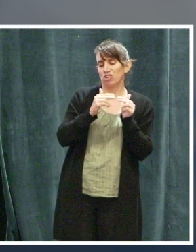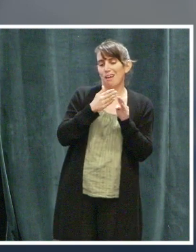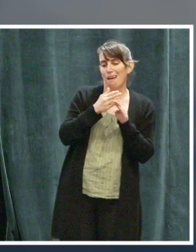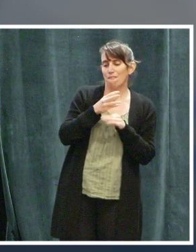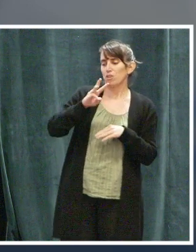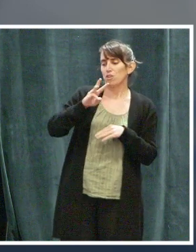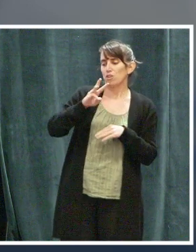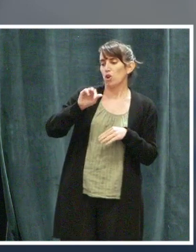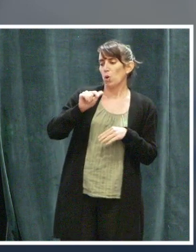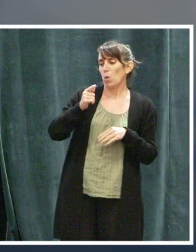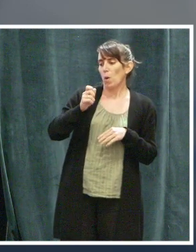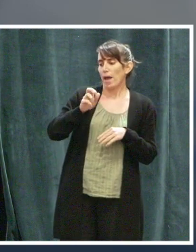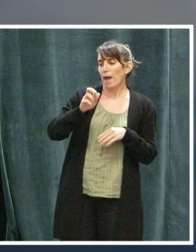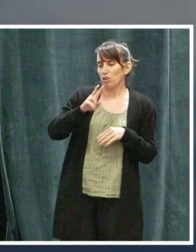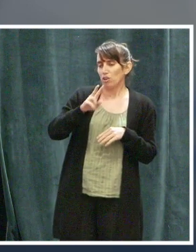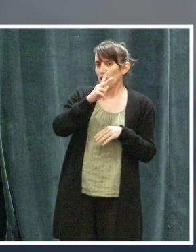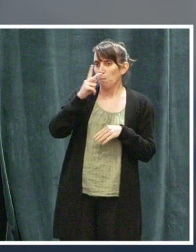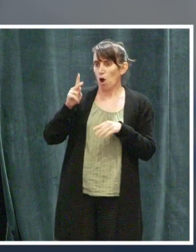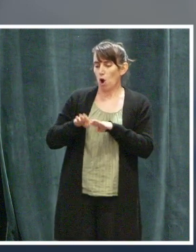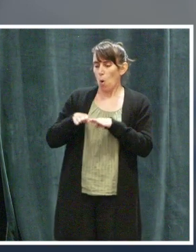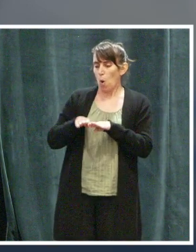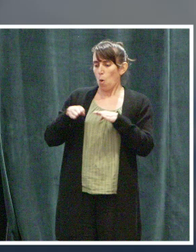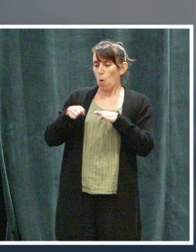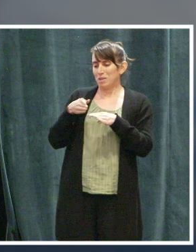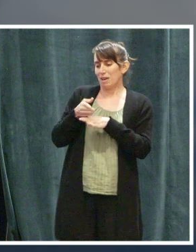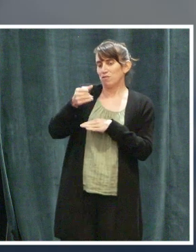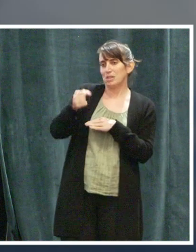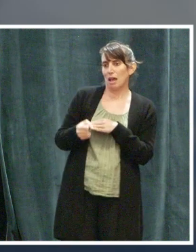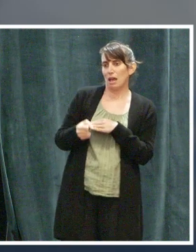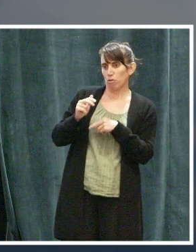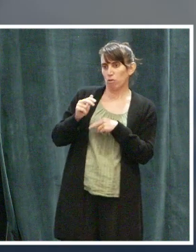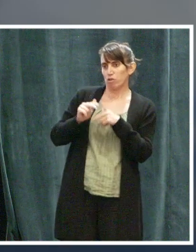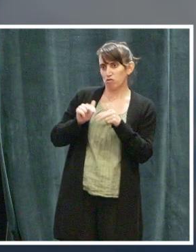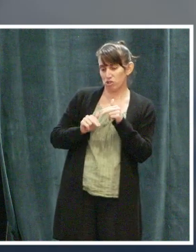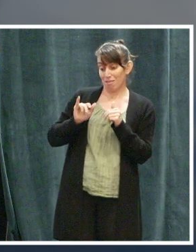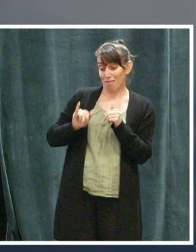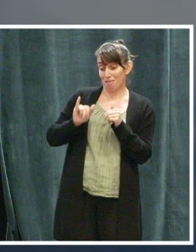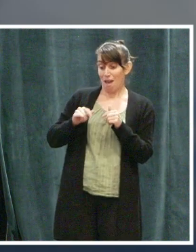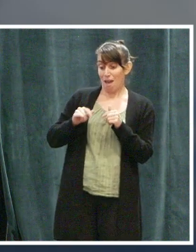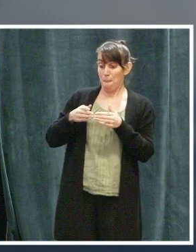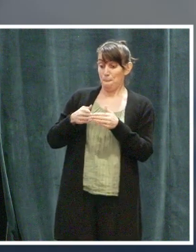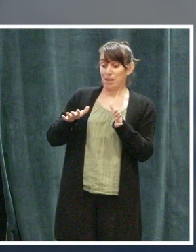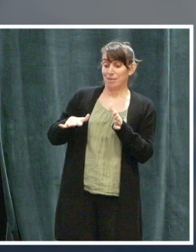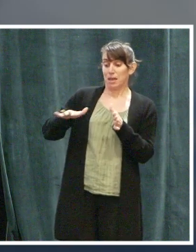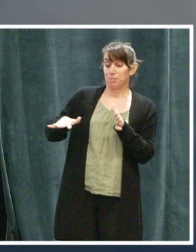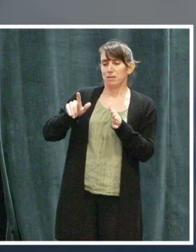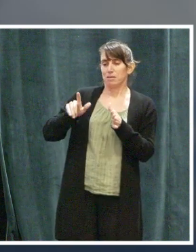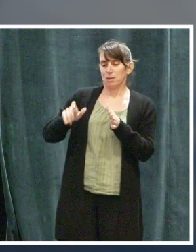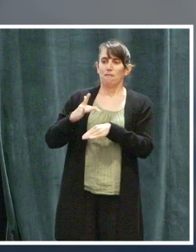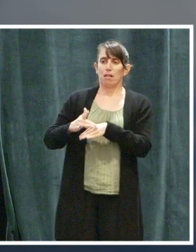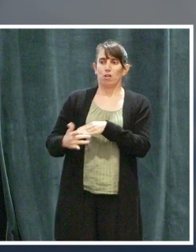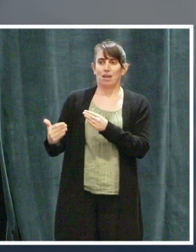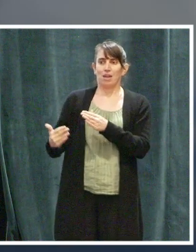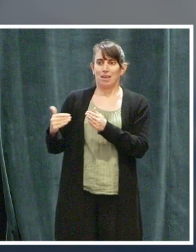in the South project. That's something that was important. We want to make sure that we have that public space, that park available